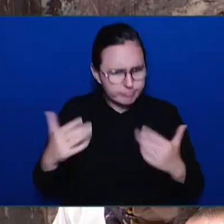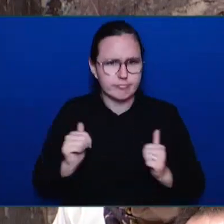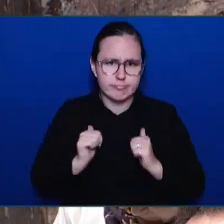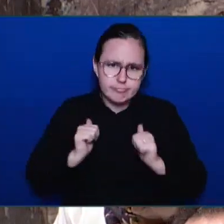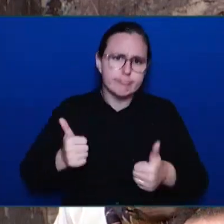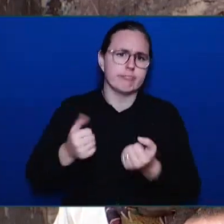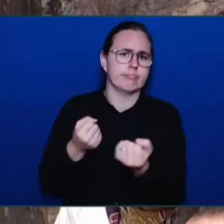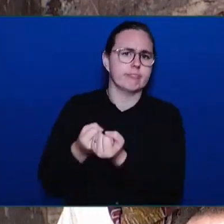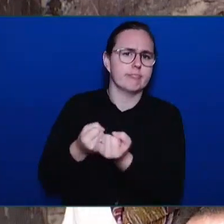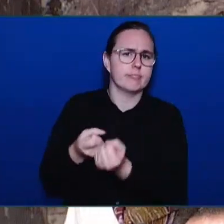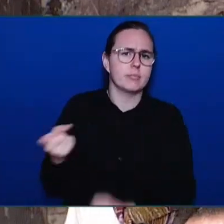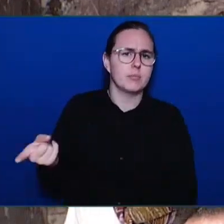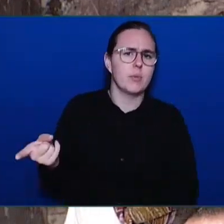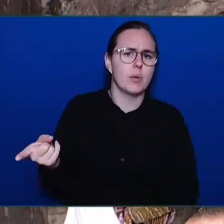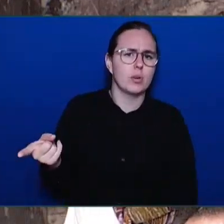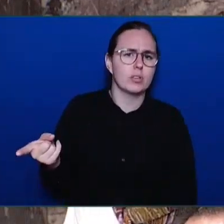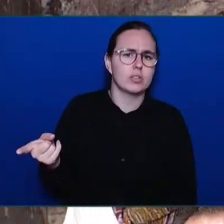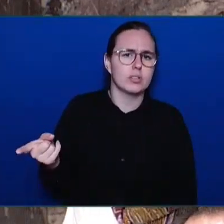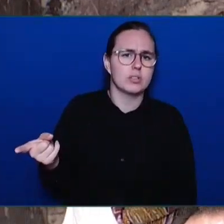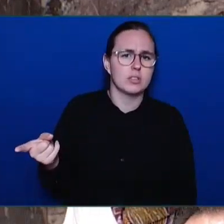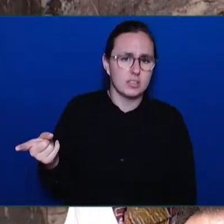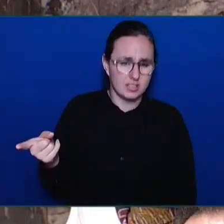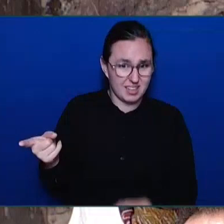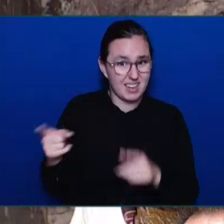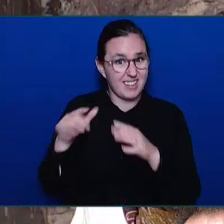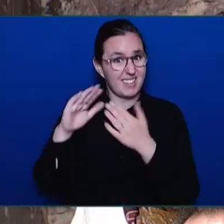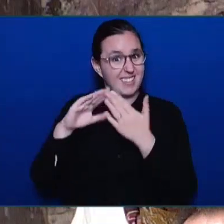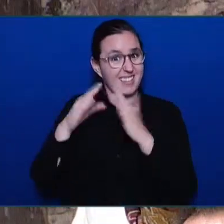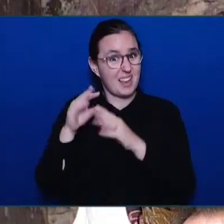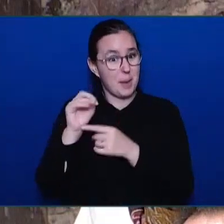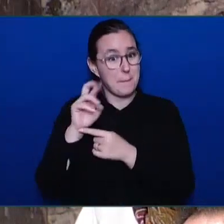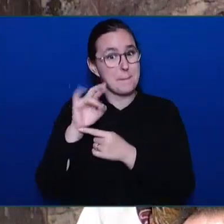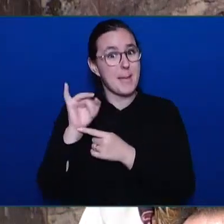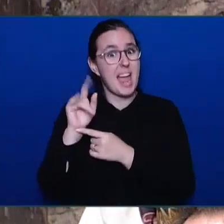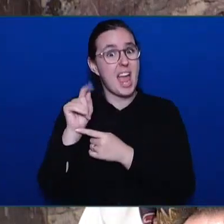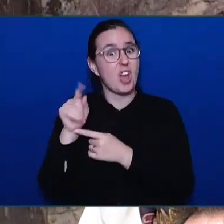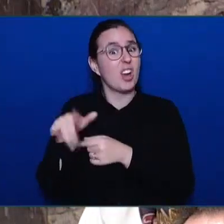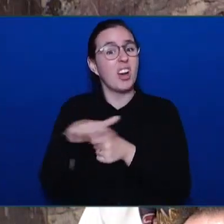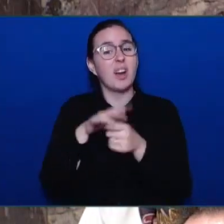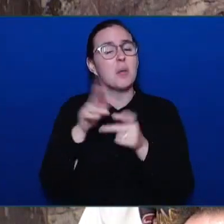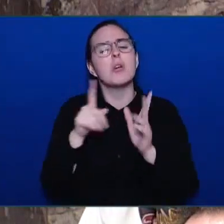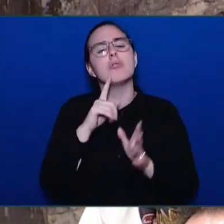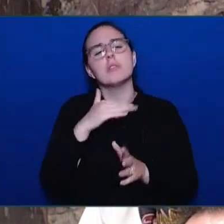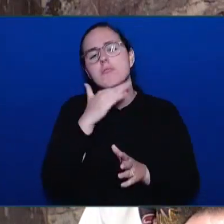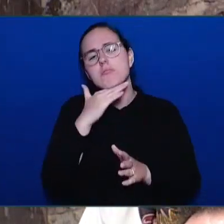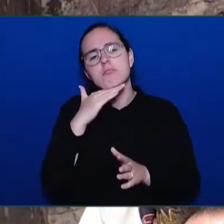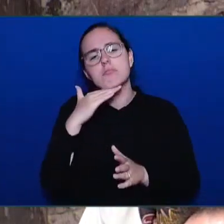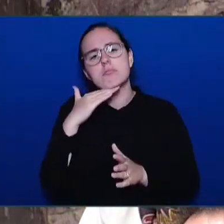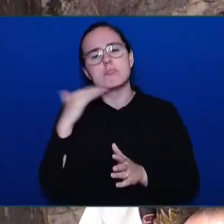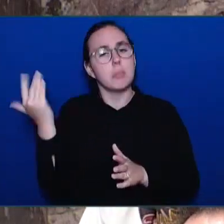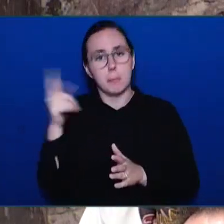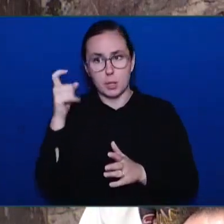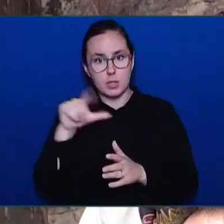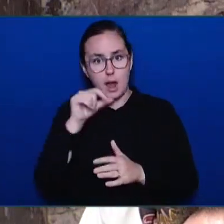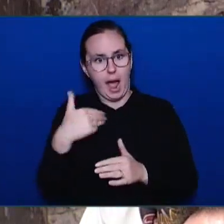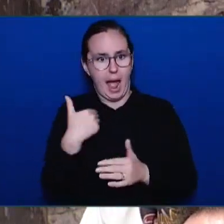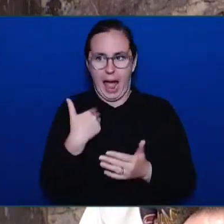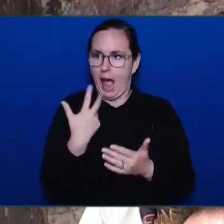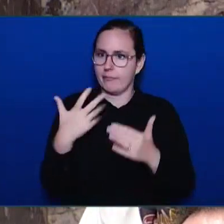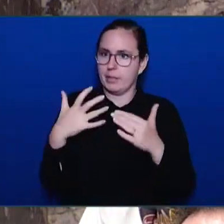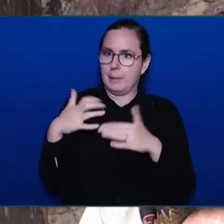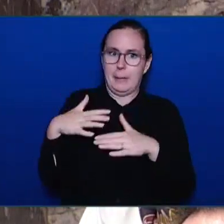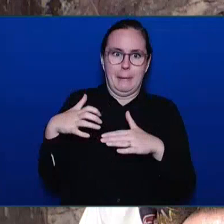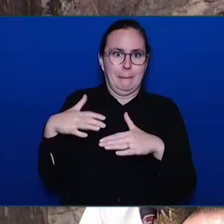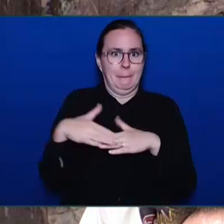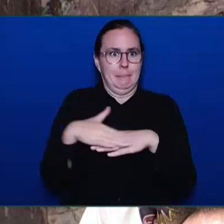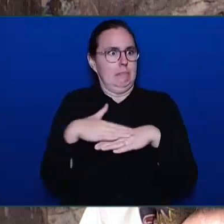basic medical services. For the minister to say that happens from time to time, he knows full well that emergency